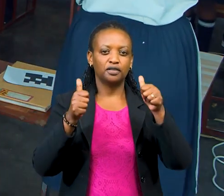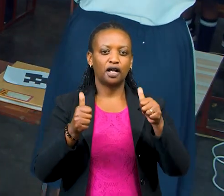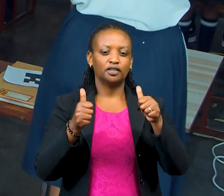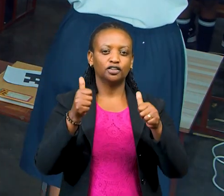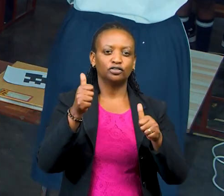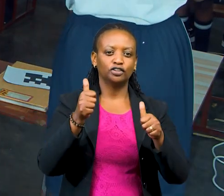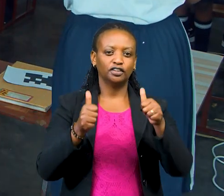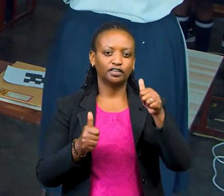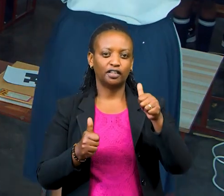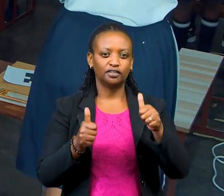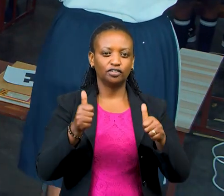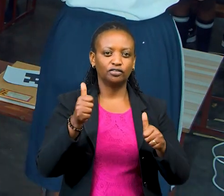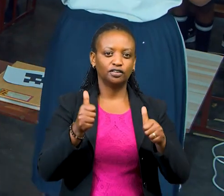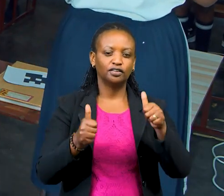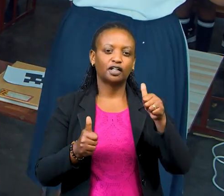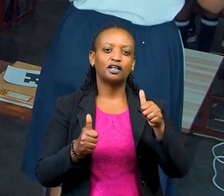Thumbs up.